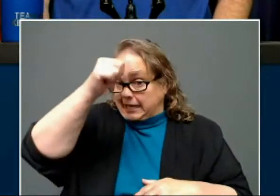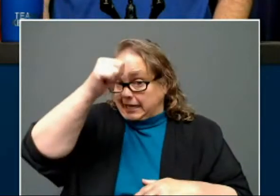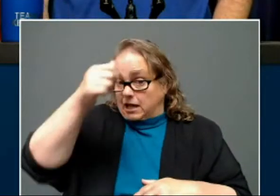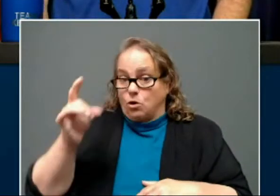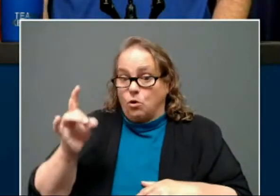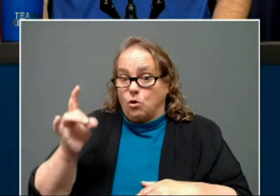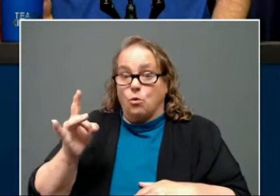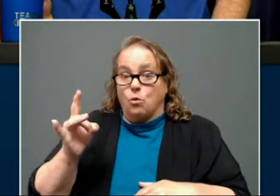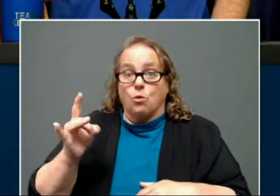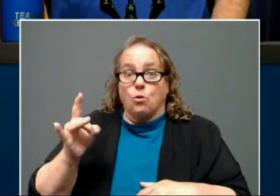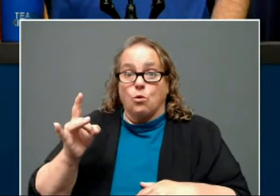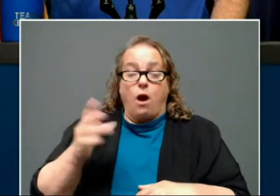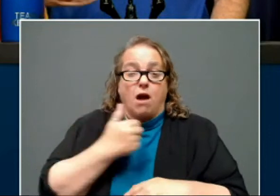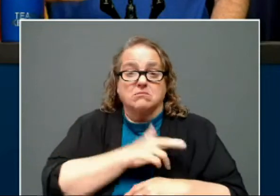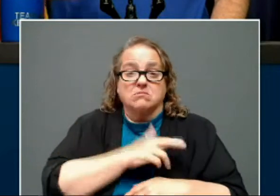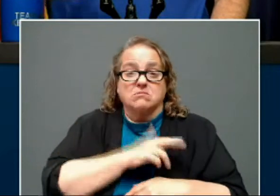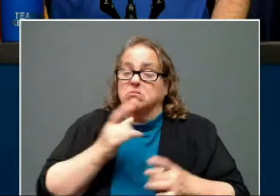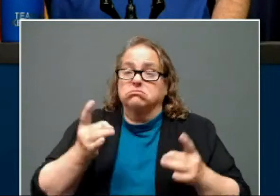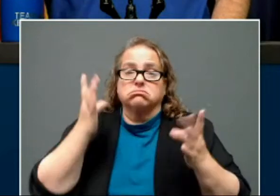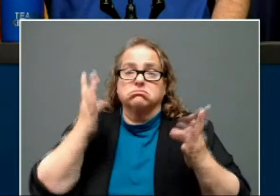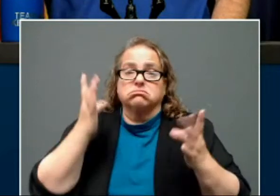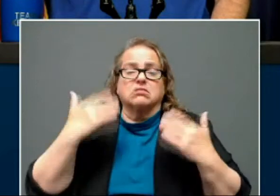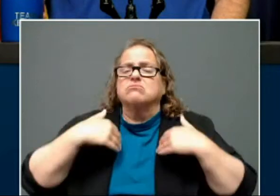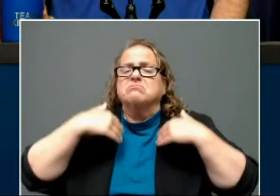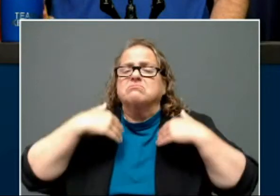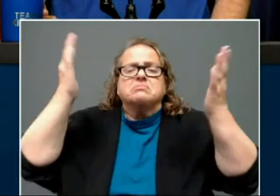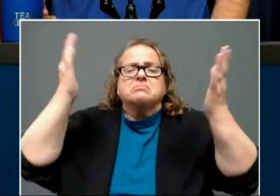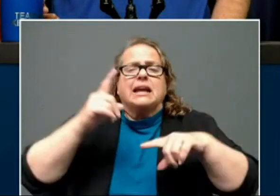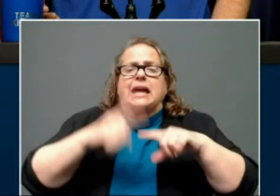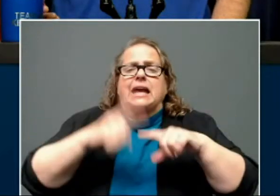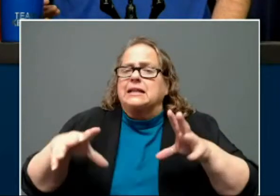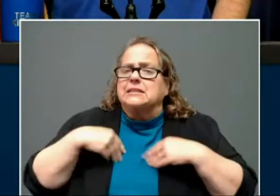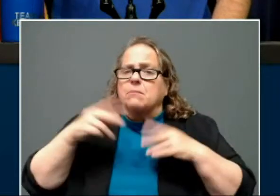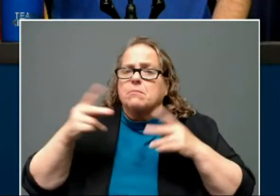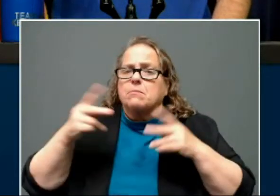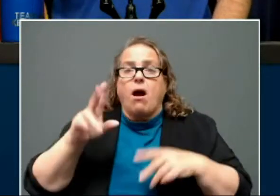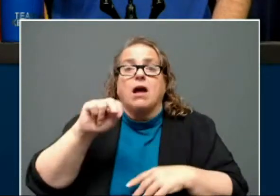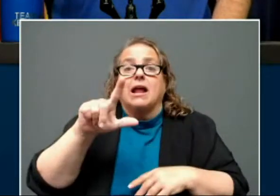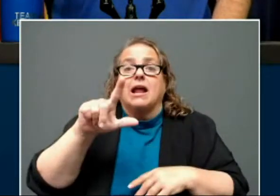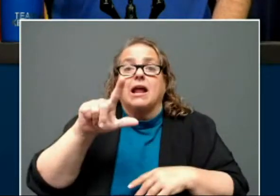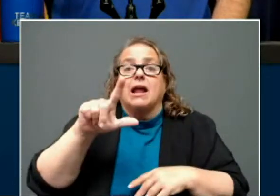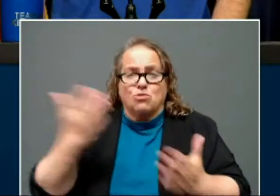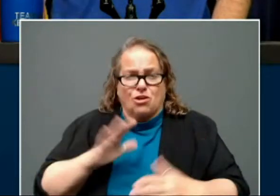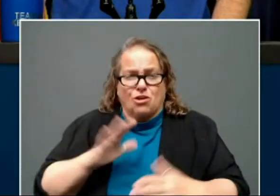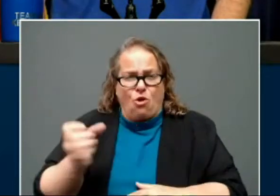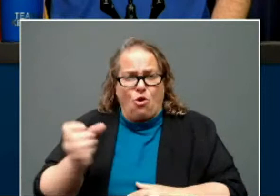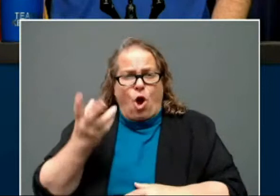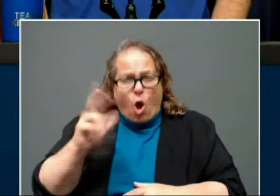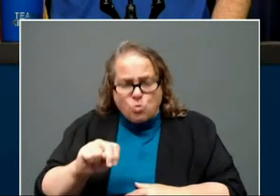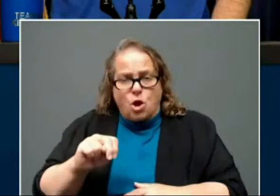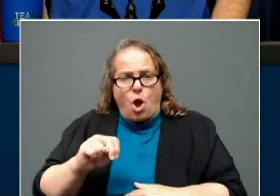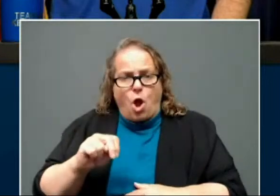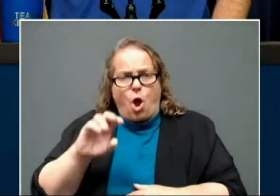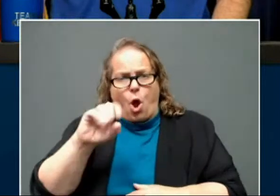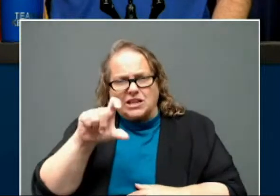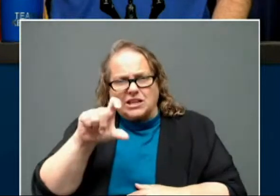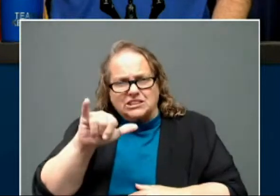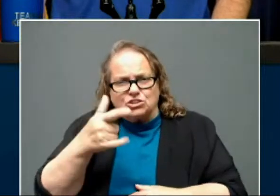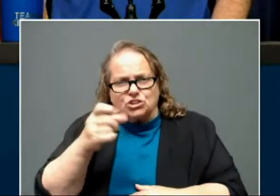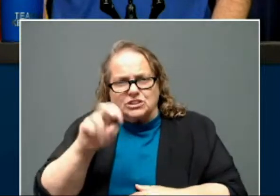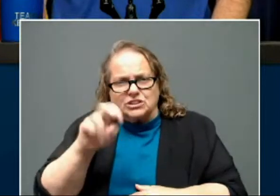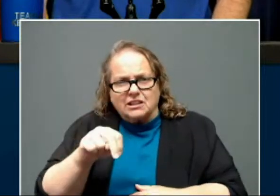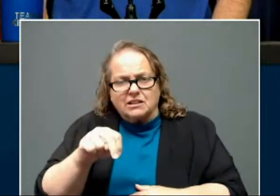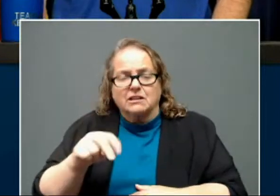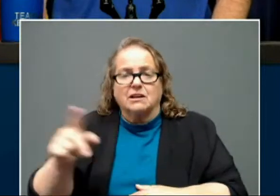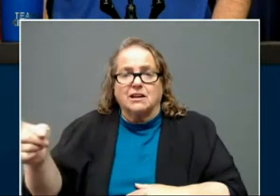overwhelmed, but in some cases they can't accept people unless they bring their own oxygen, where they're using thermal imaging to try